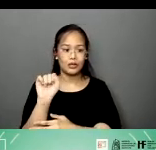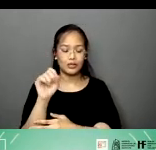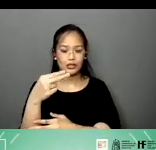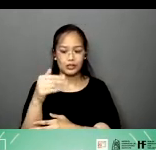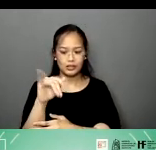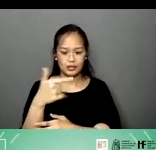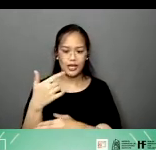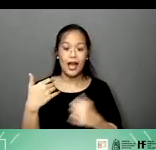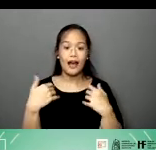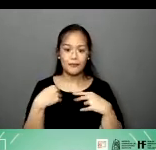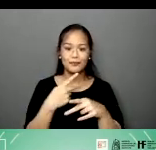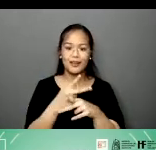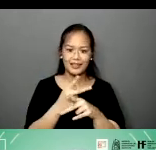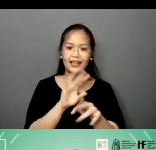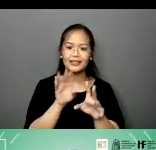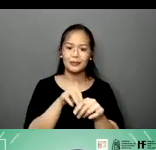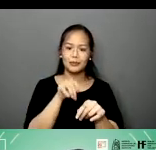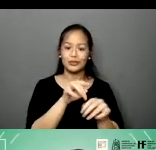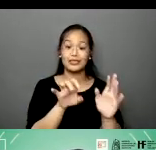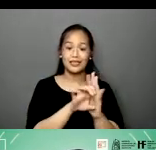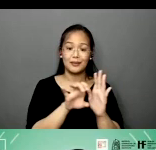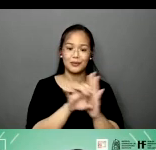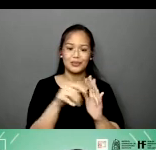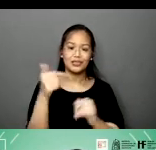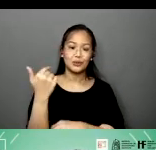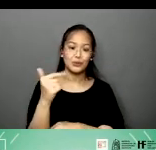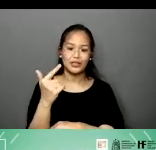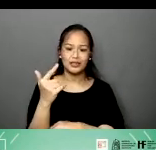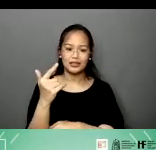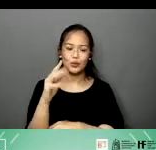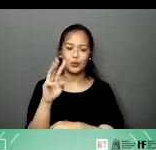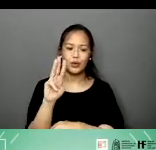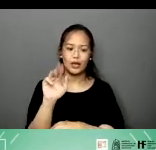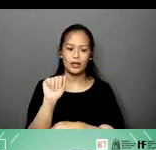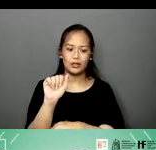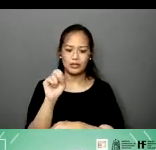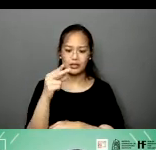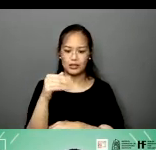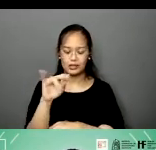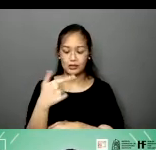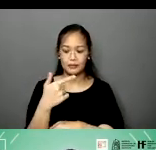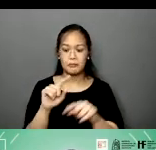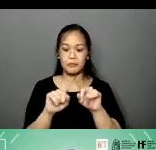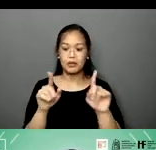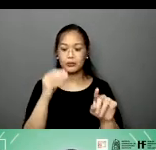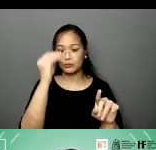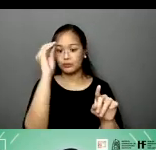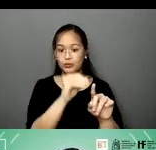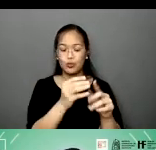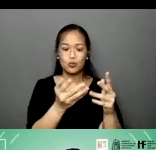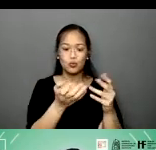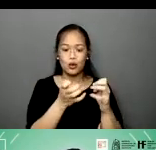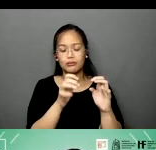in this list that is an example of greenwashing. Okay. But the objective here is that we want to